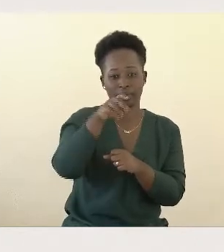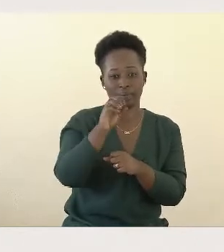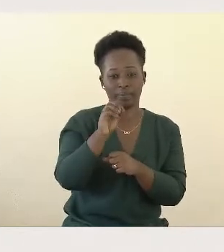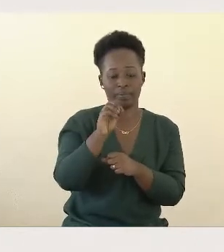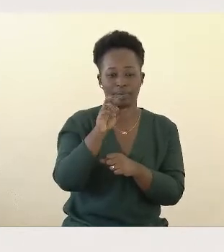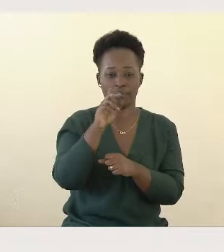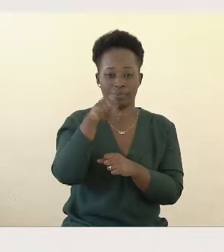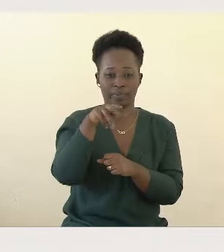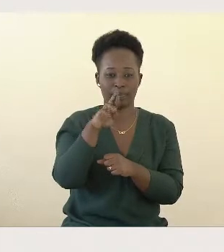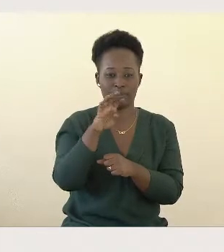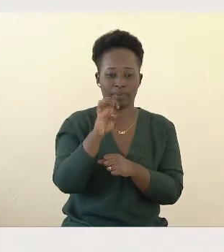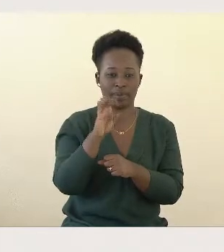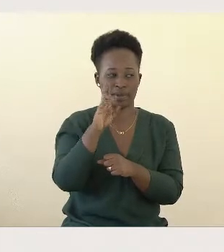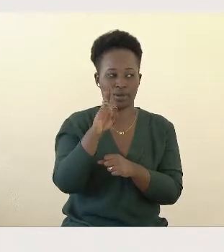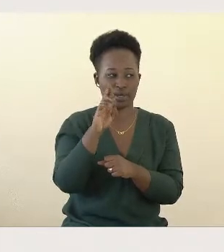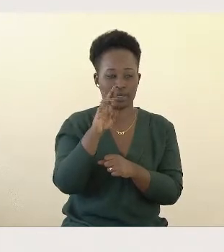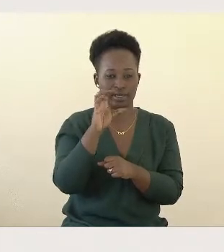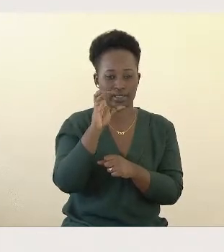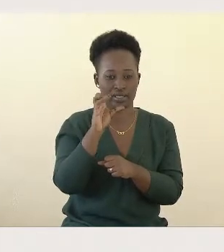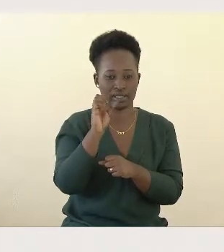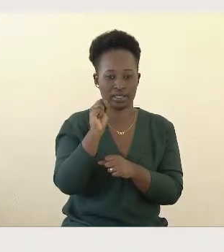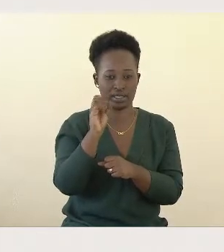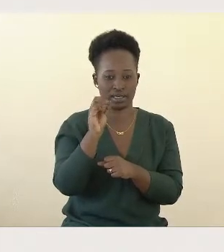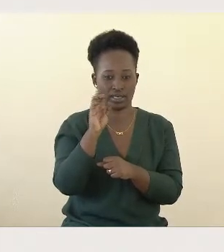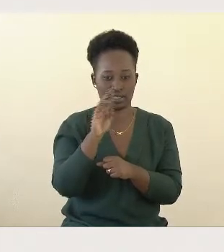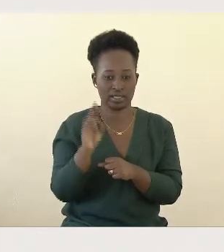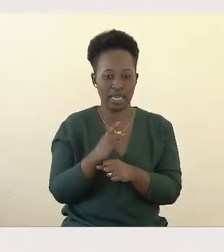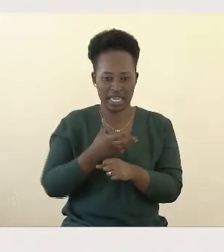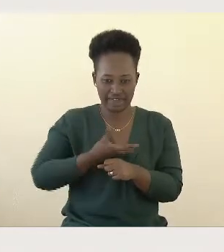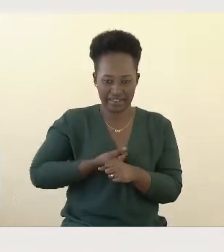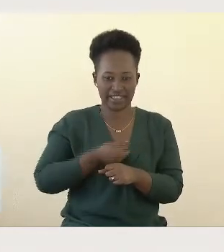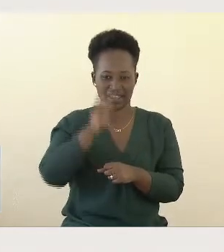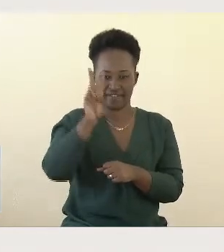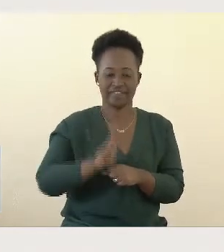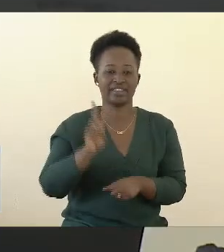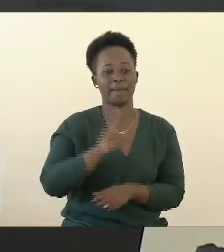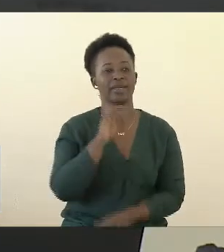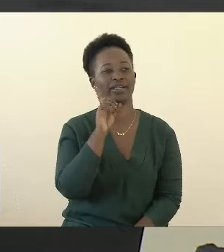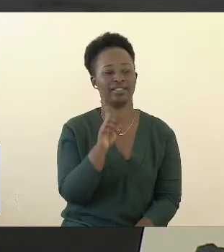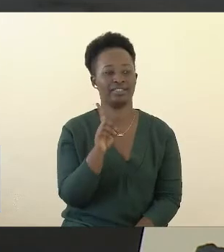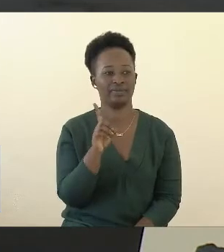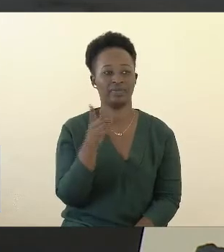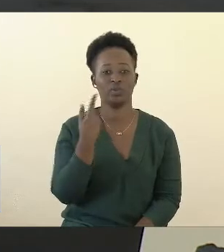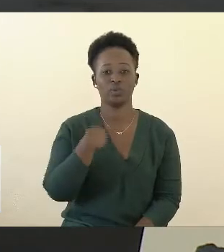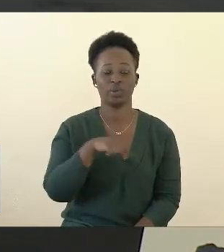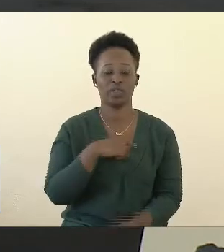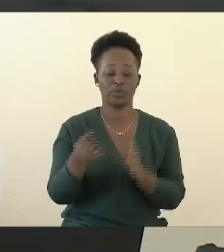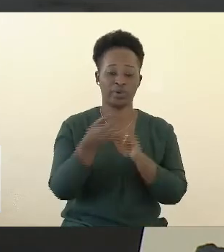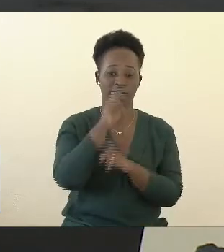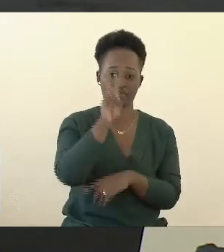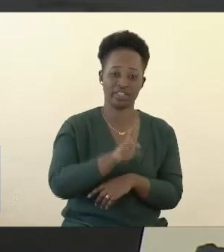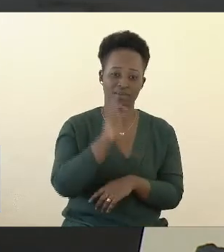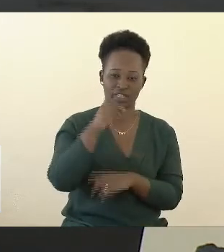vitamin D. You know, when we talk about vitamin D, I think everybody knows what a vitamin D. We normally get it from the sunlight.